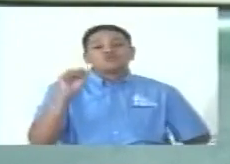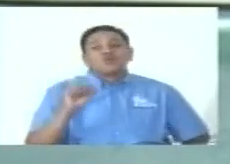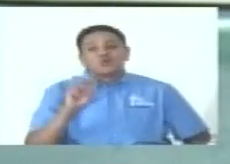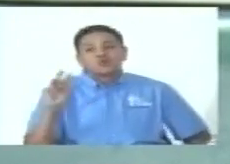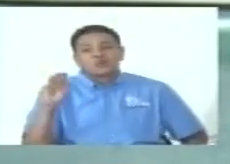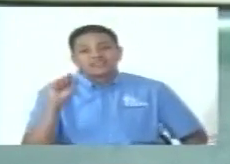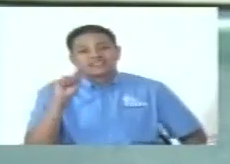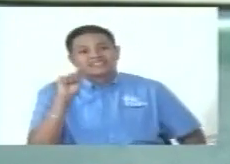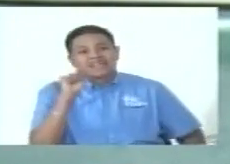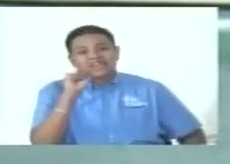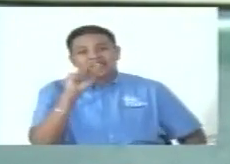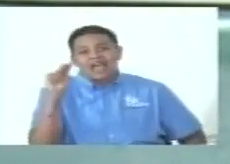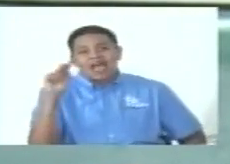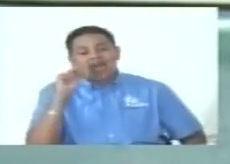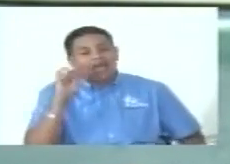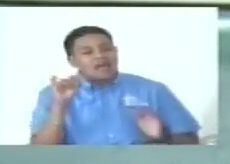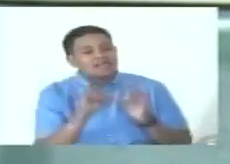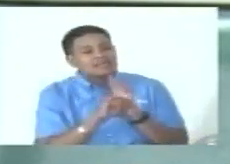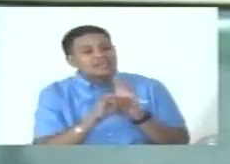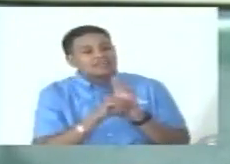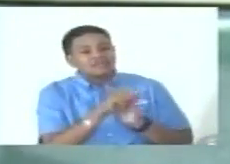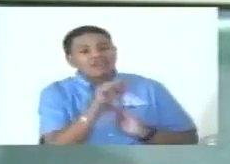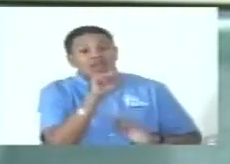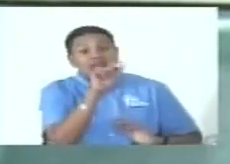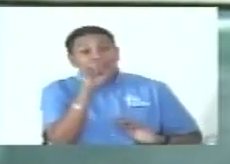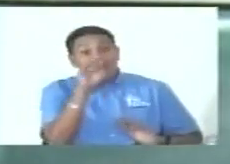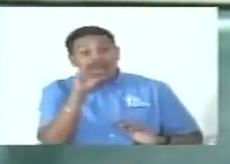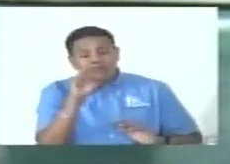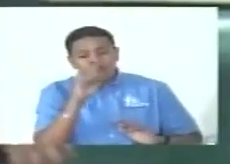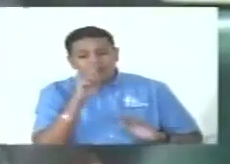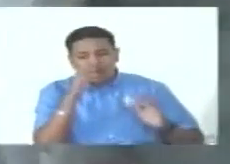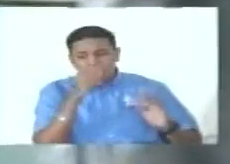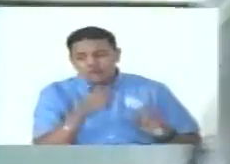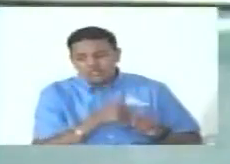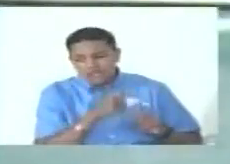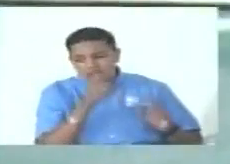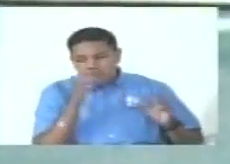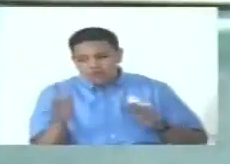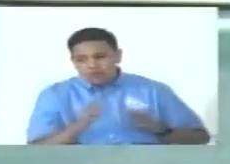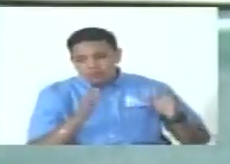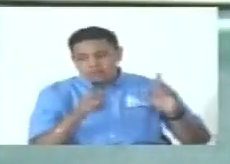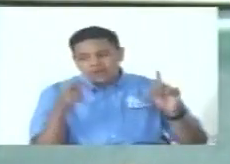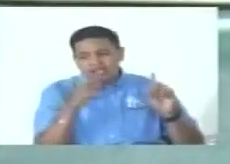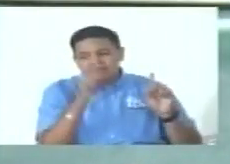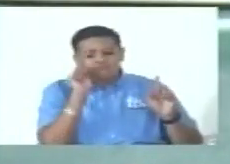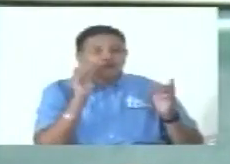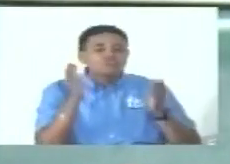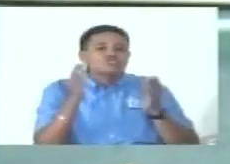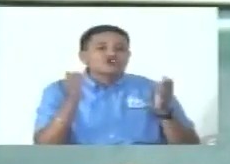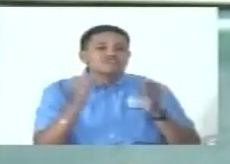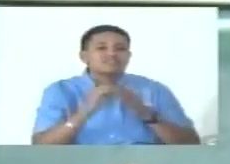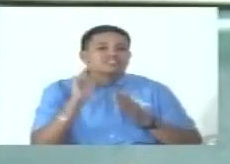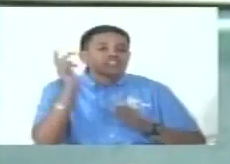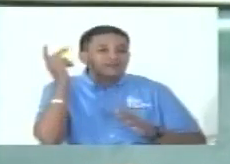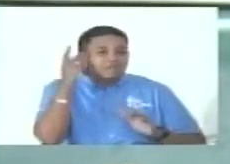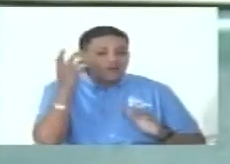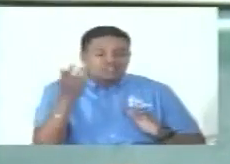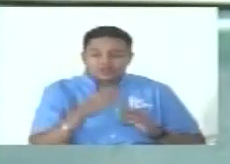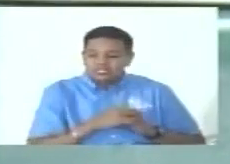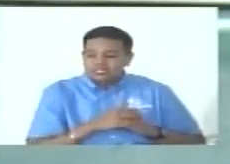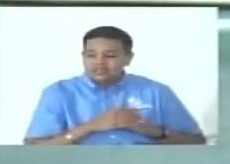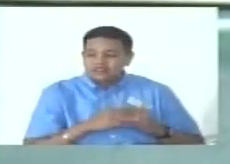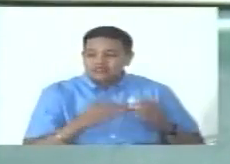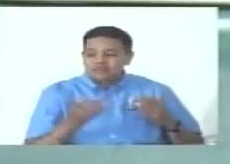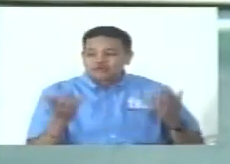Dr. Galimore as the person who prepared him for service in politics. What a